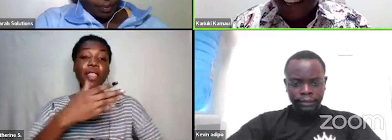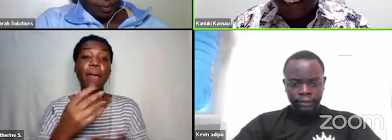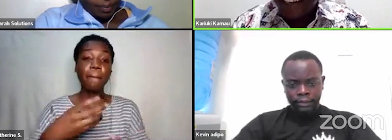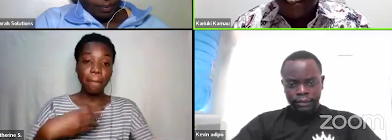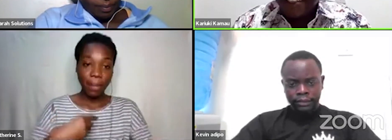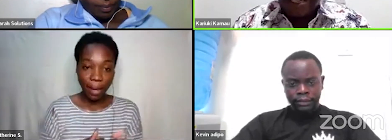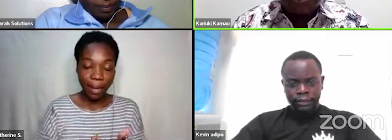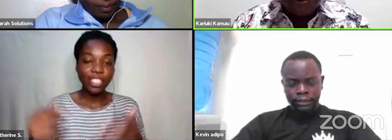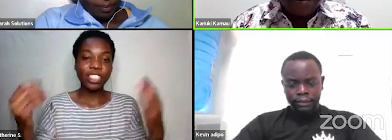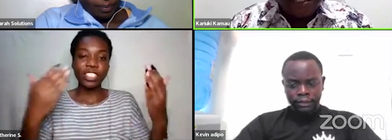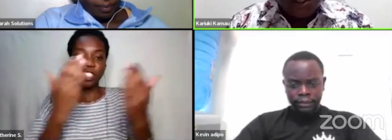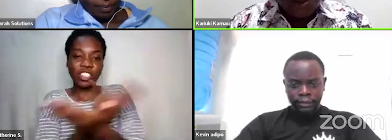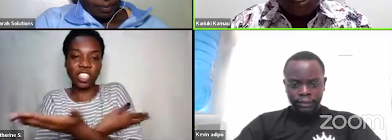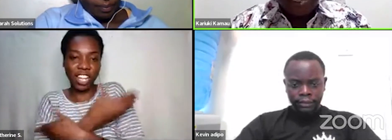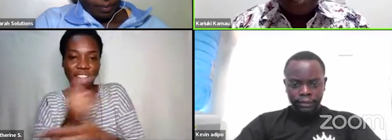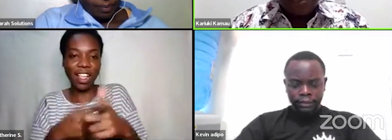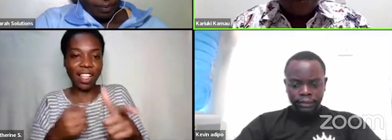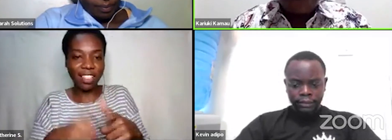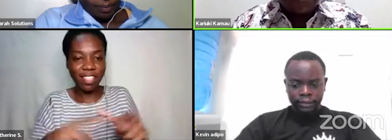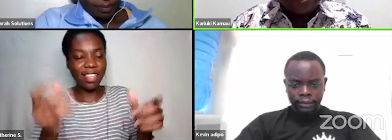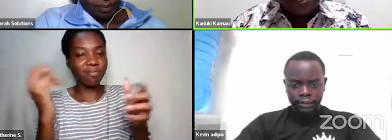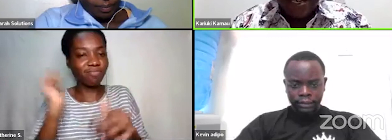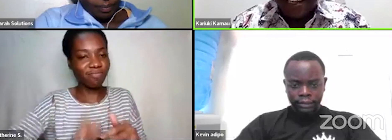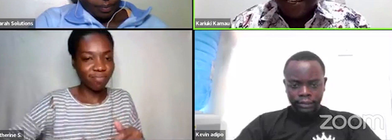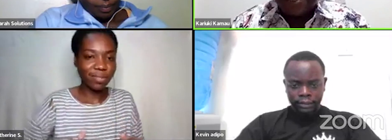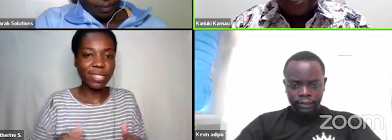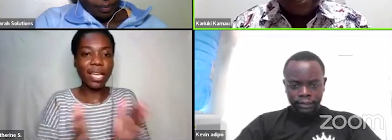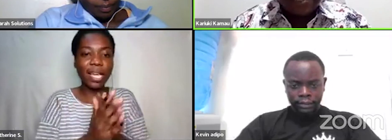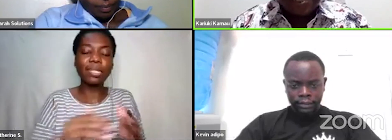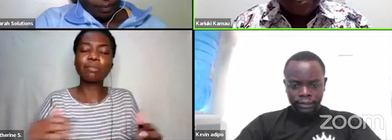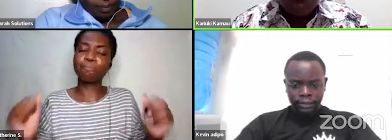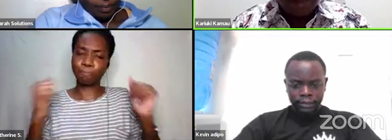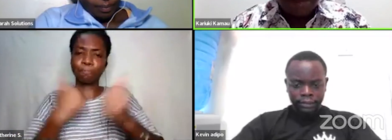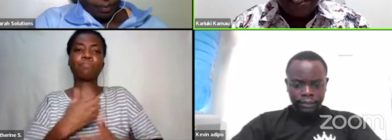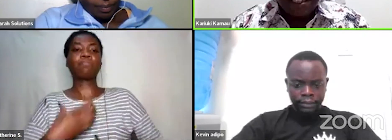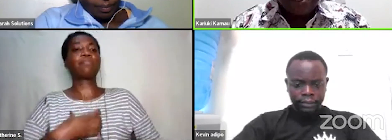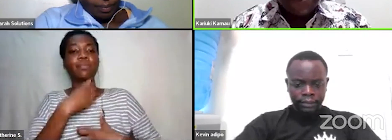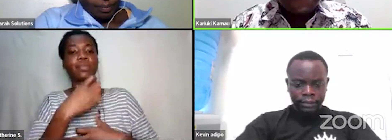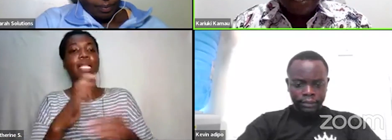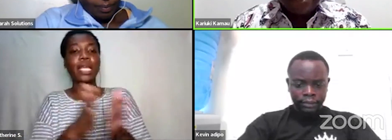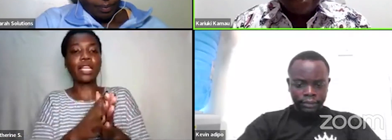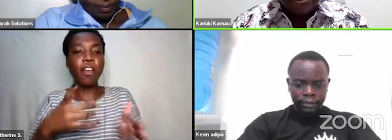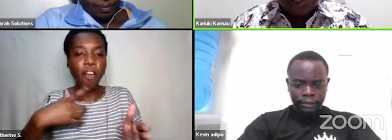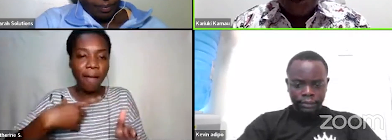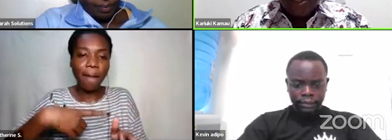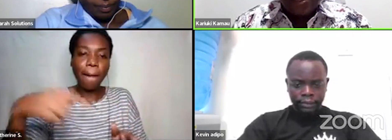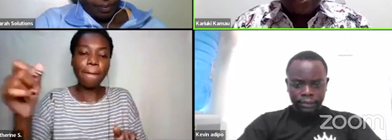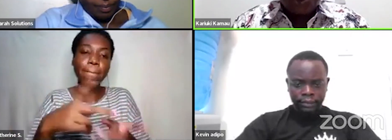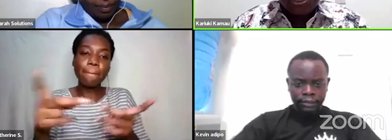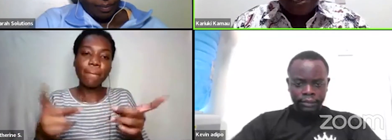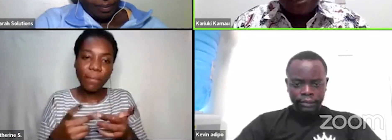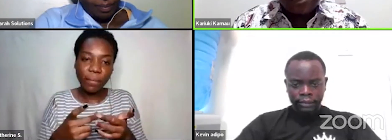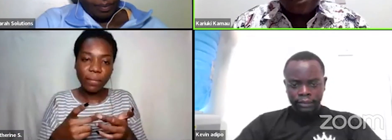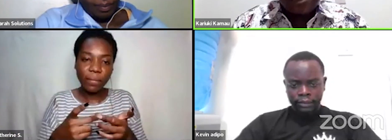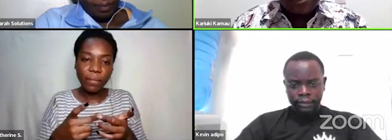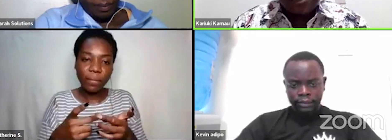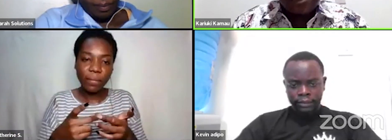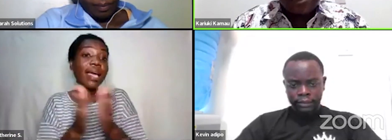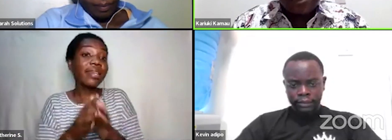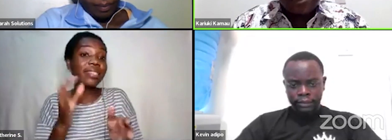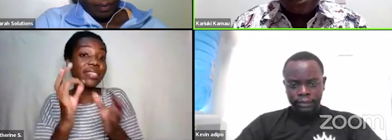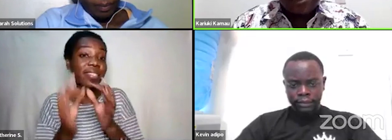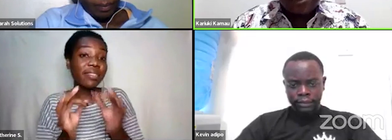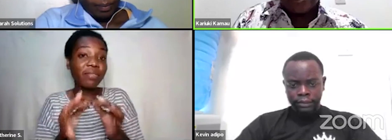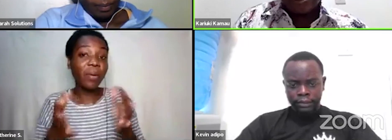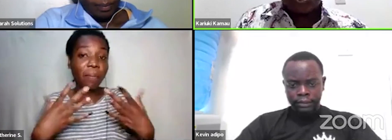laptop bag, then wear my suit as a corporate guy and start heading to Upper Hill. And I knew when the soldiers